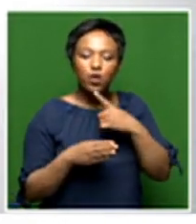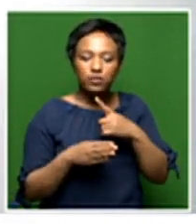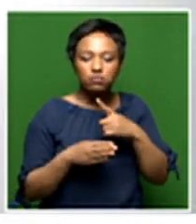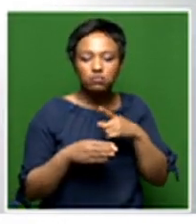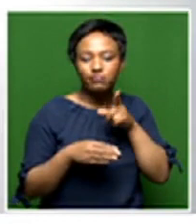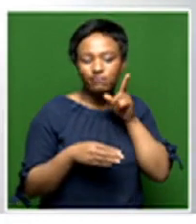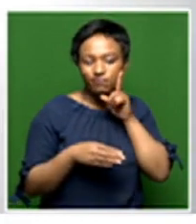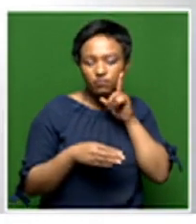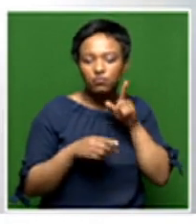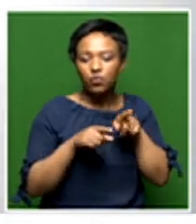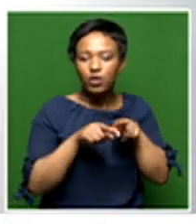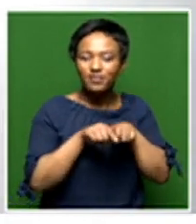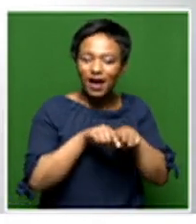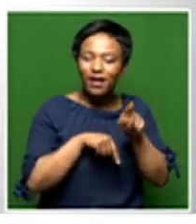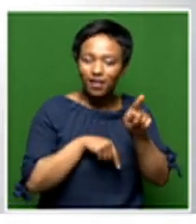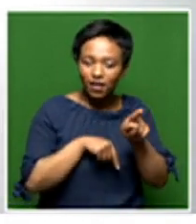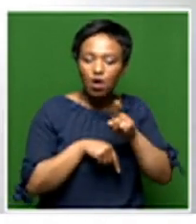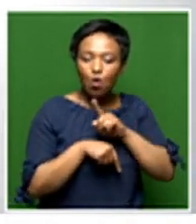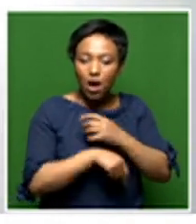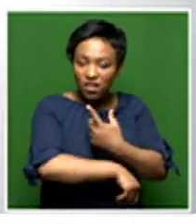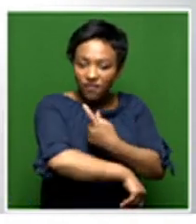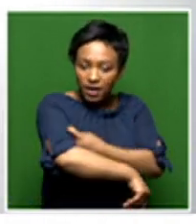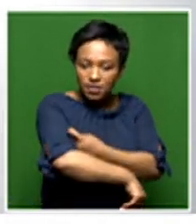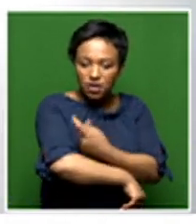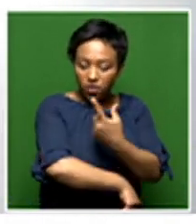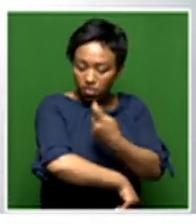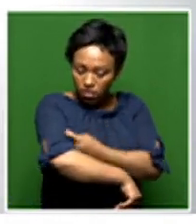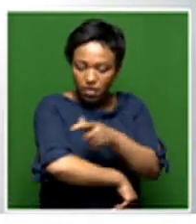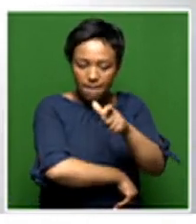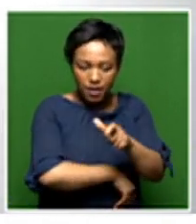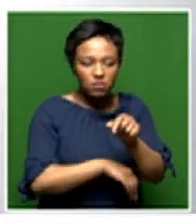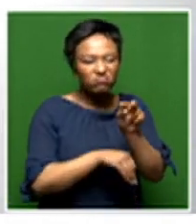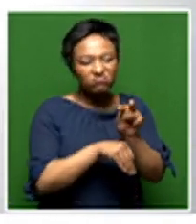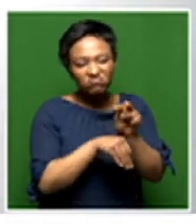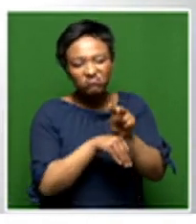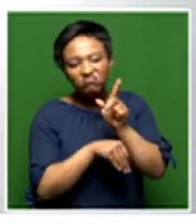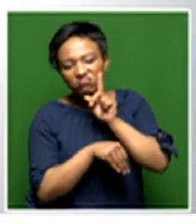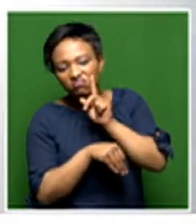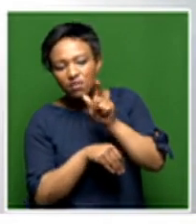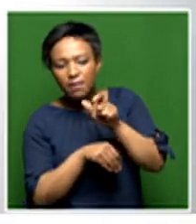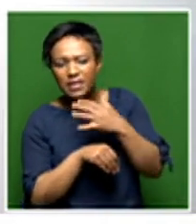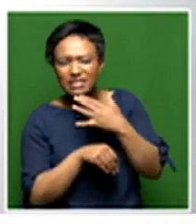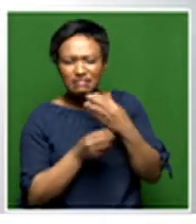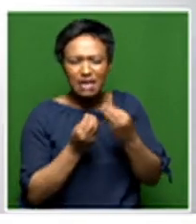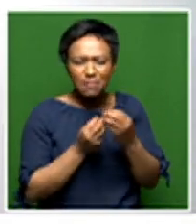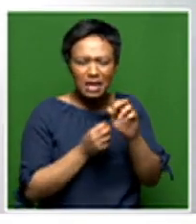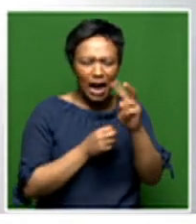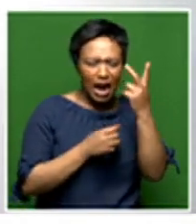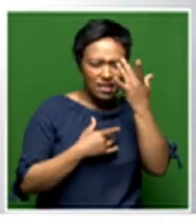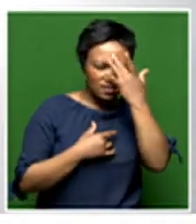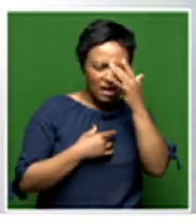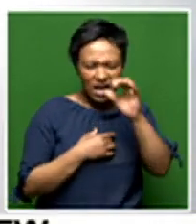trial. So the vaccine has to be monitored so that if there is any side effect